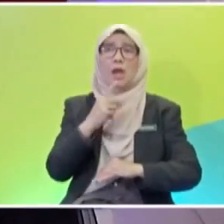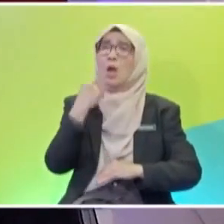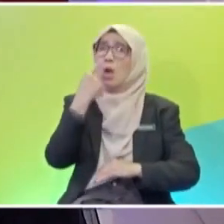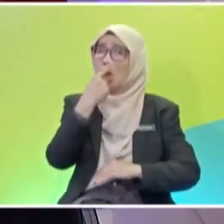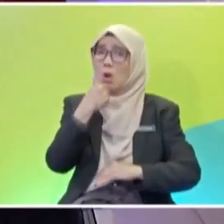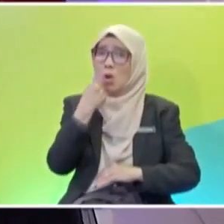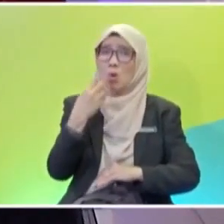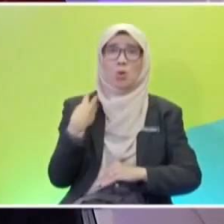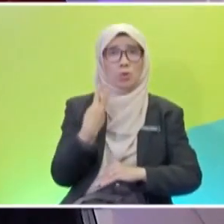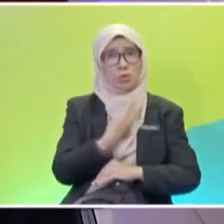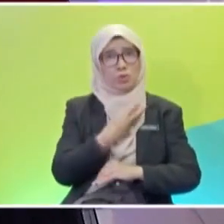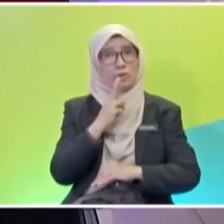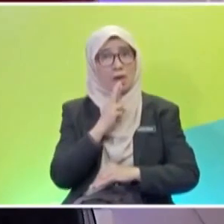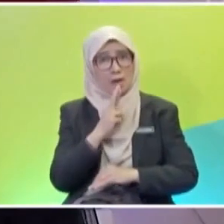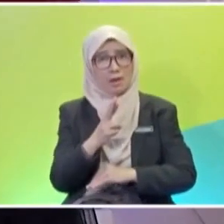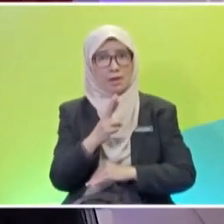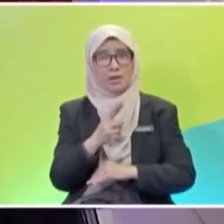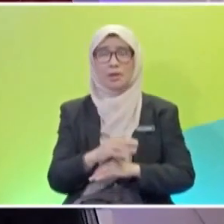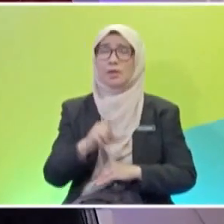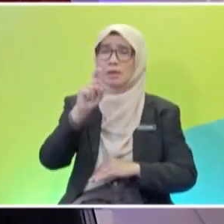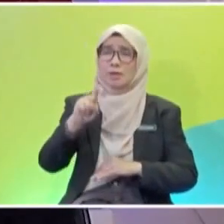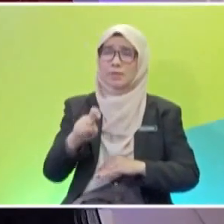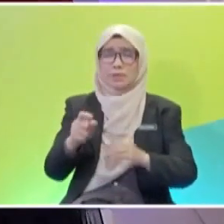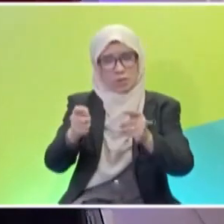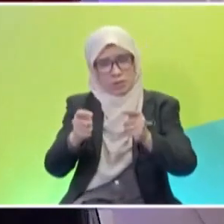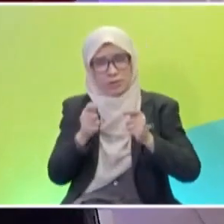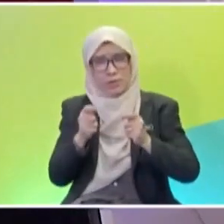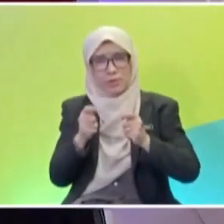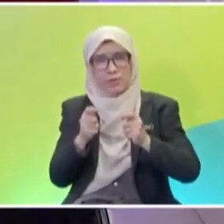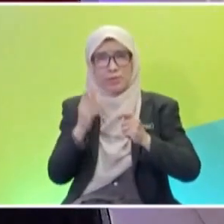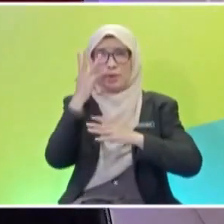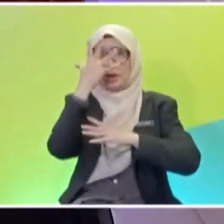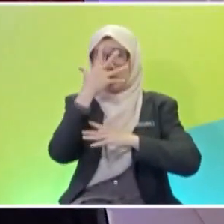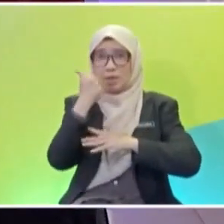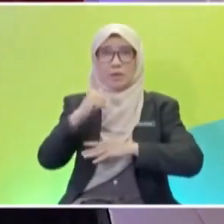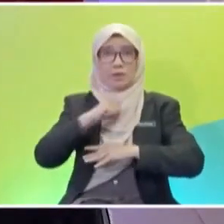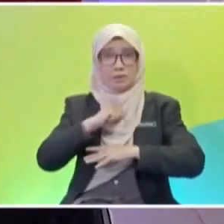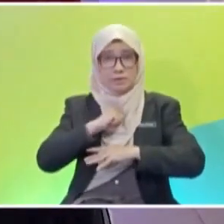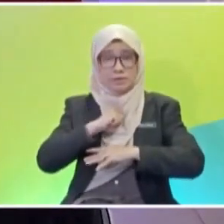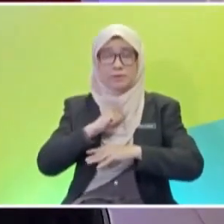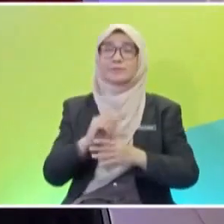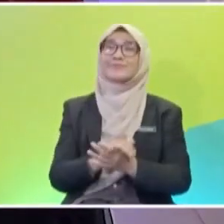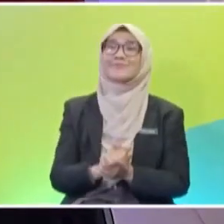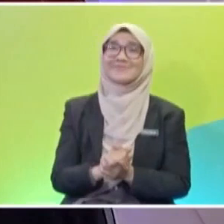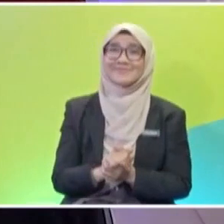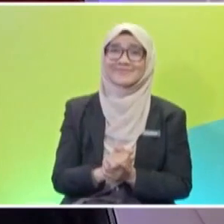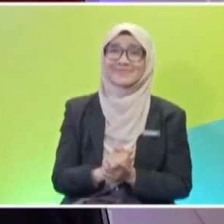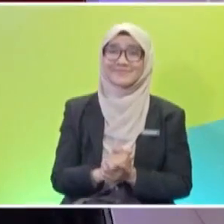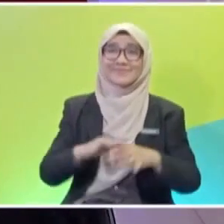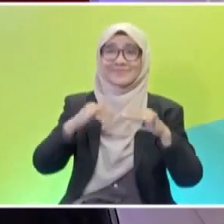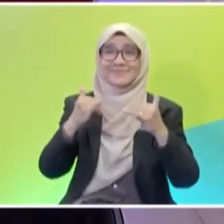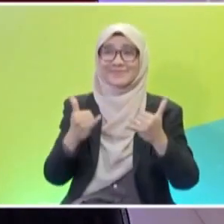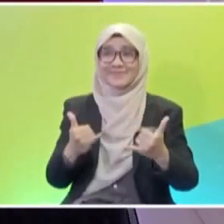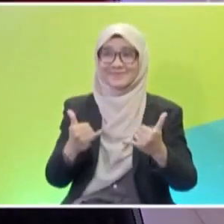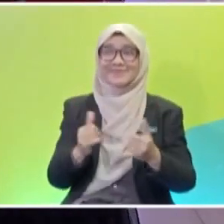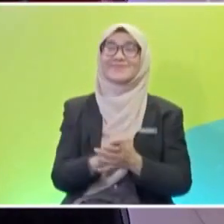it, love ourselves, yes. because we're all beautiful. Okay, all right last but not least, mm-hmm. let's hear it from her. I don't